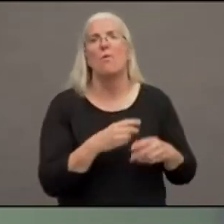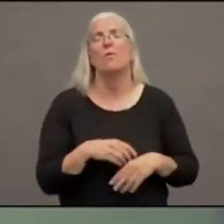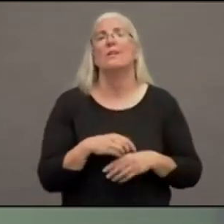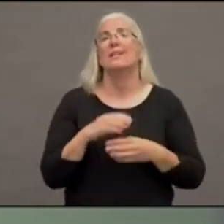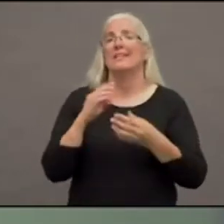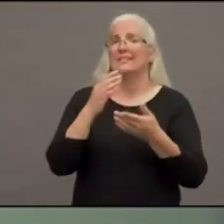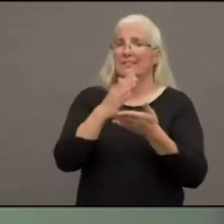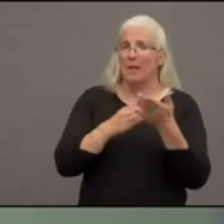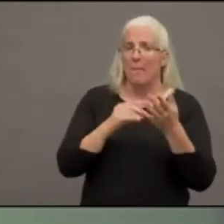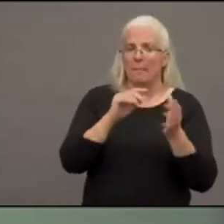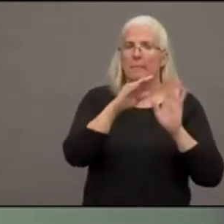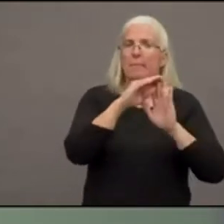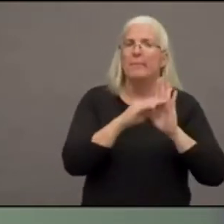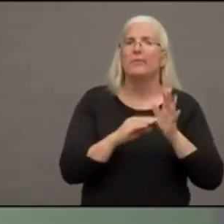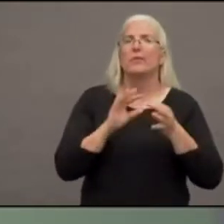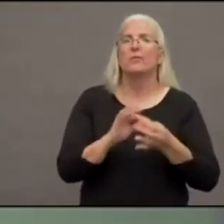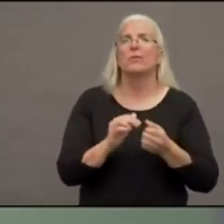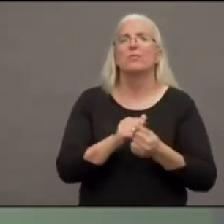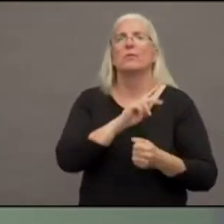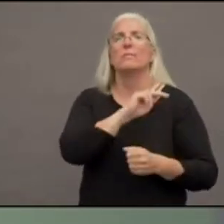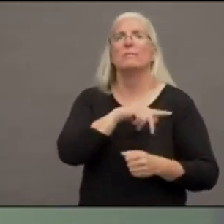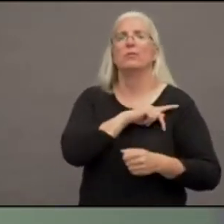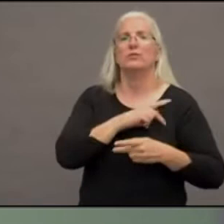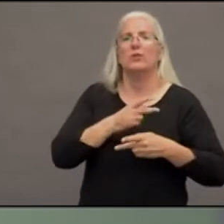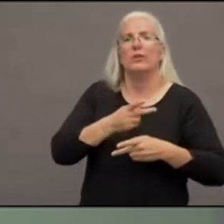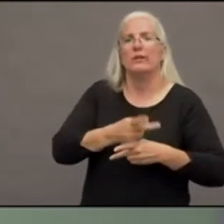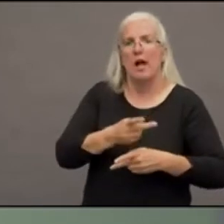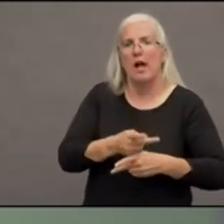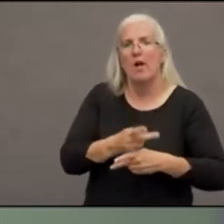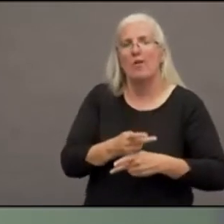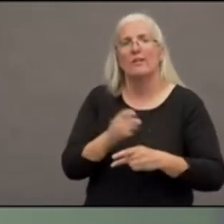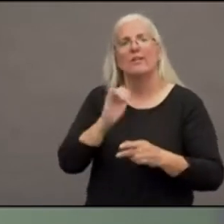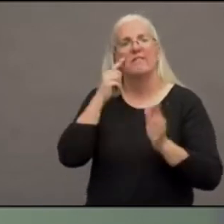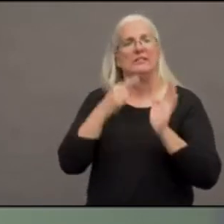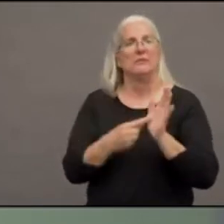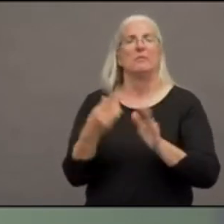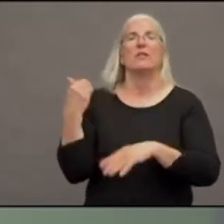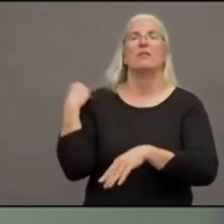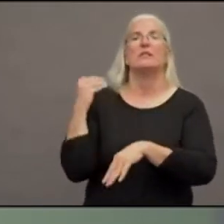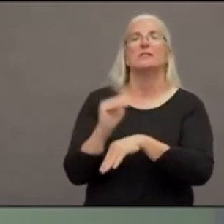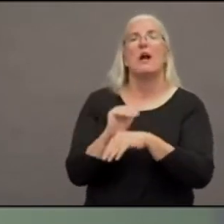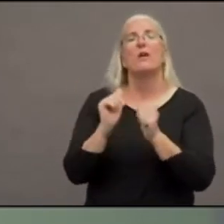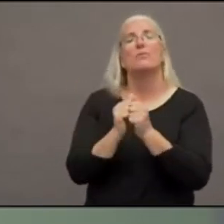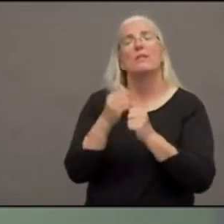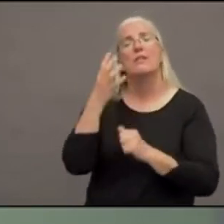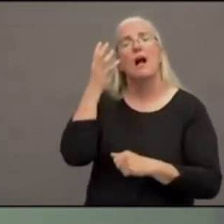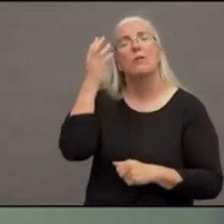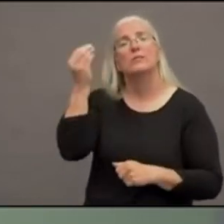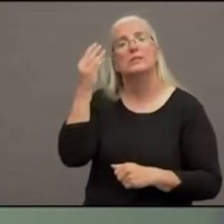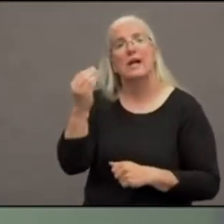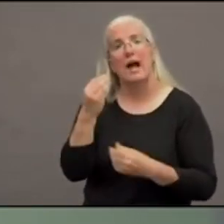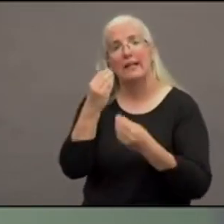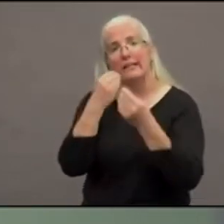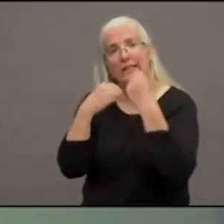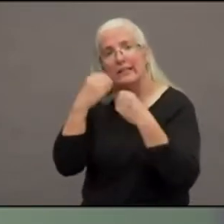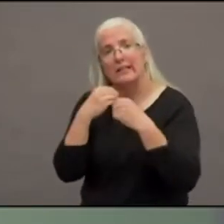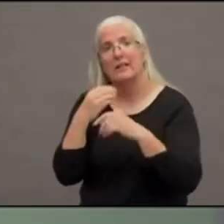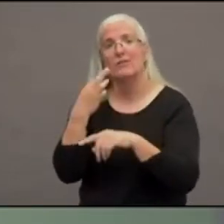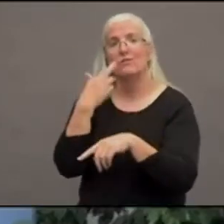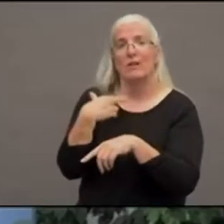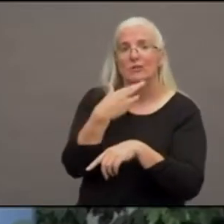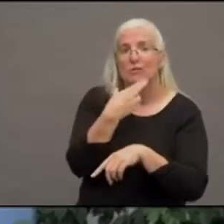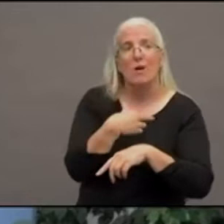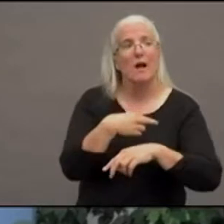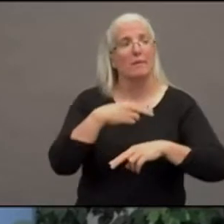did come out last night, along with outdoor dining and food facilities and construction. So for